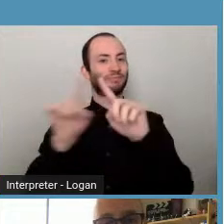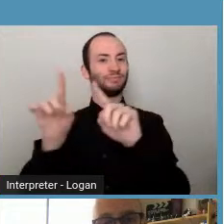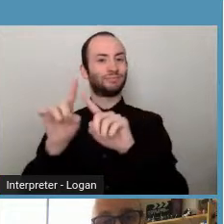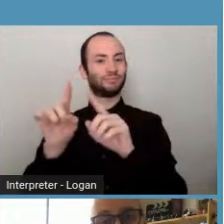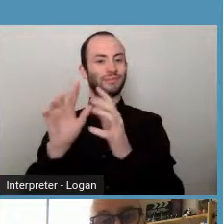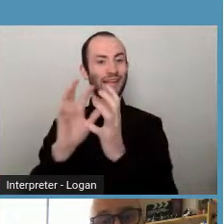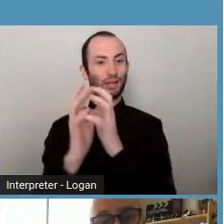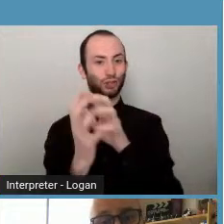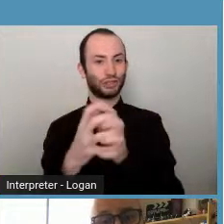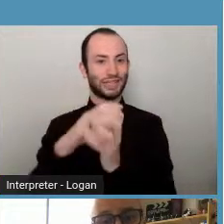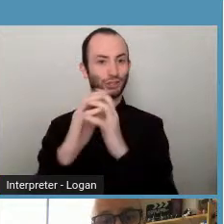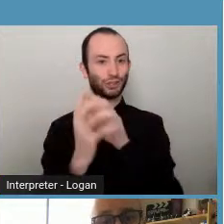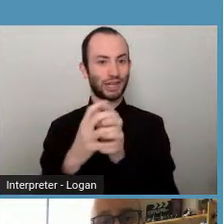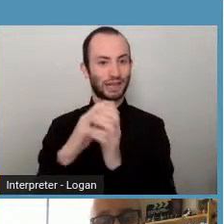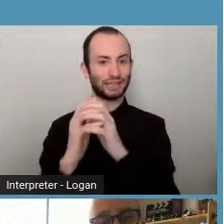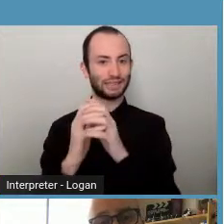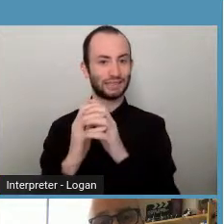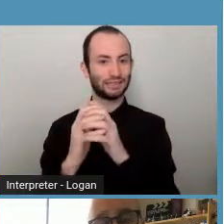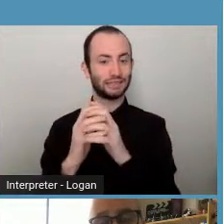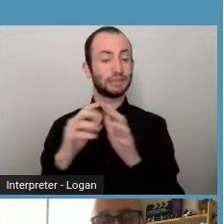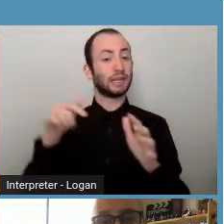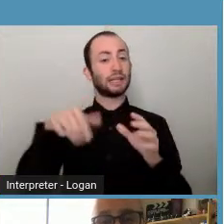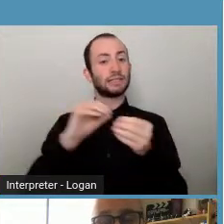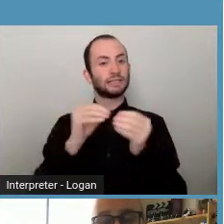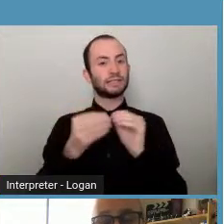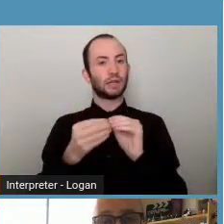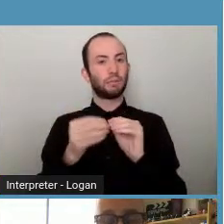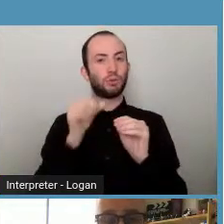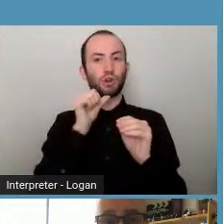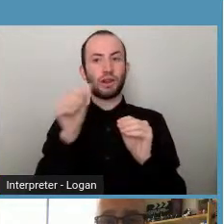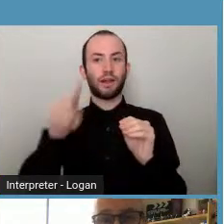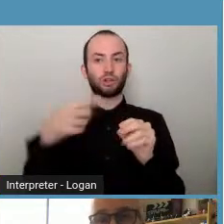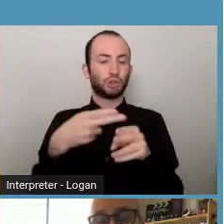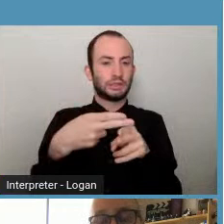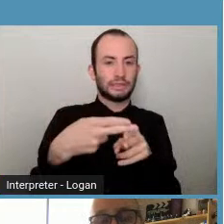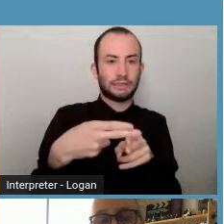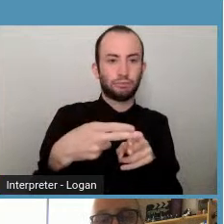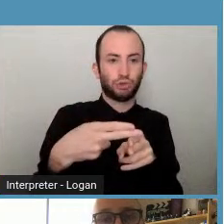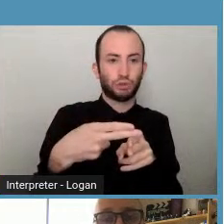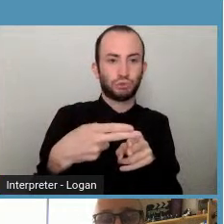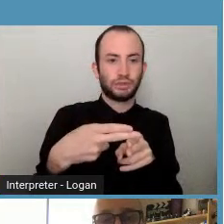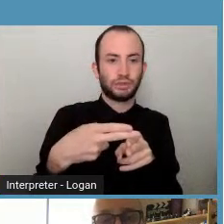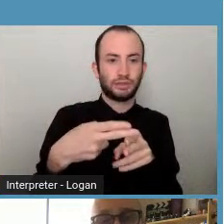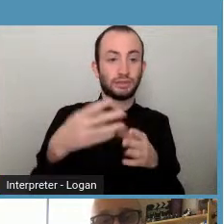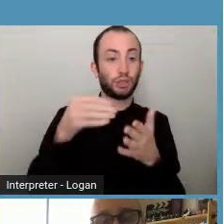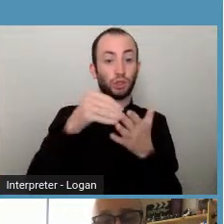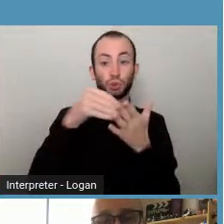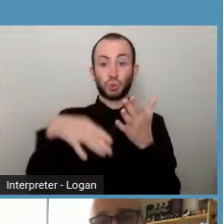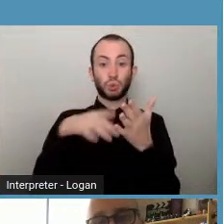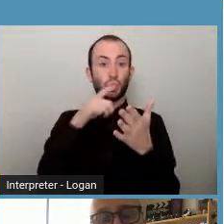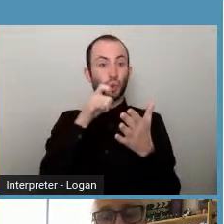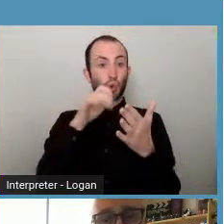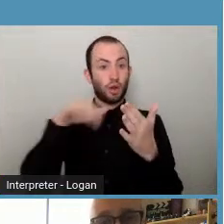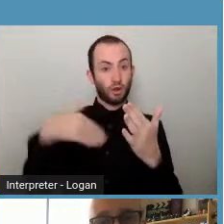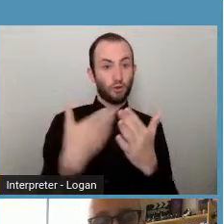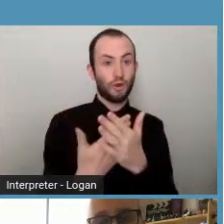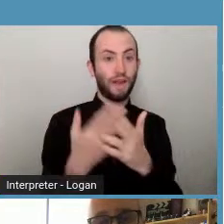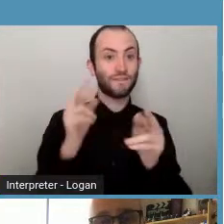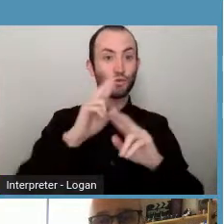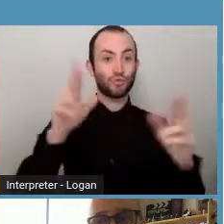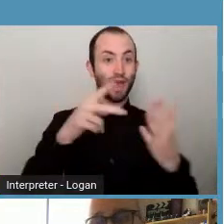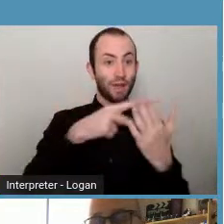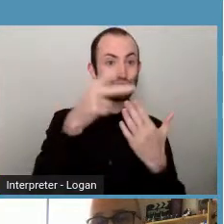groups. And, these numbers don't consider temporary situations. The student who arrives on site for a